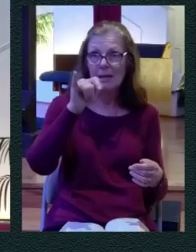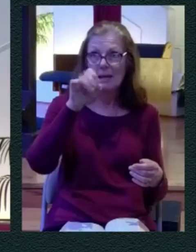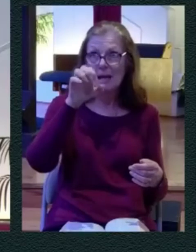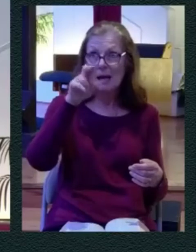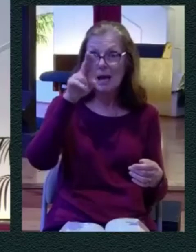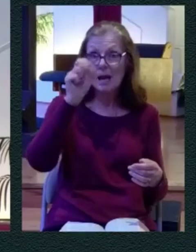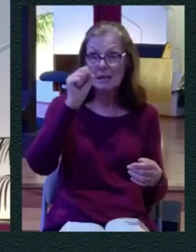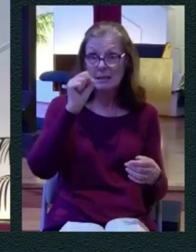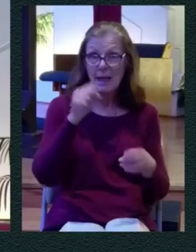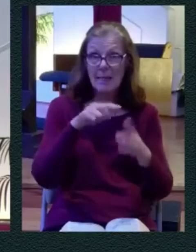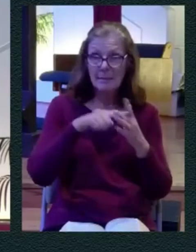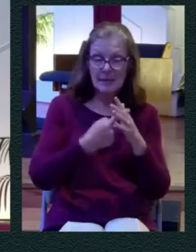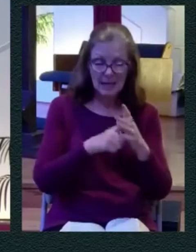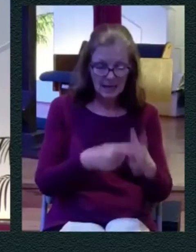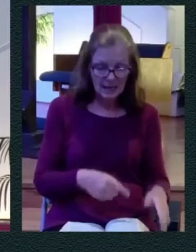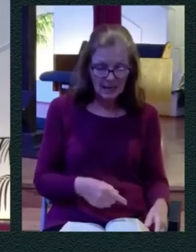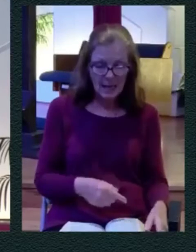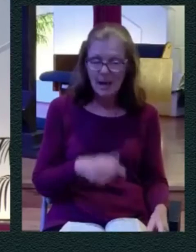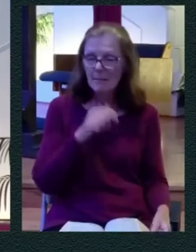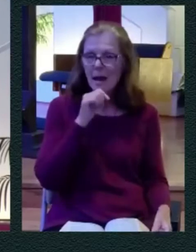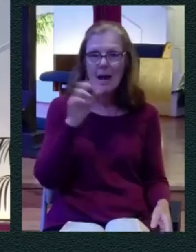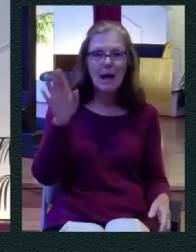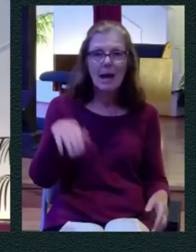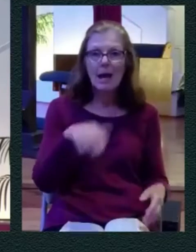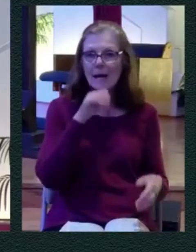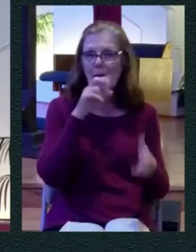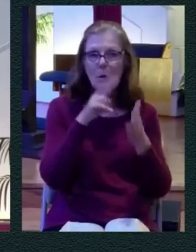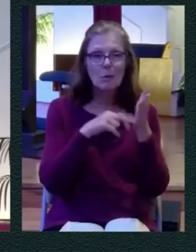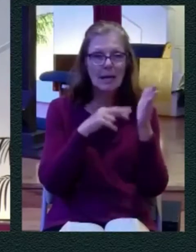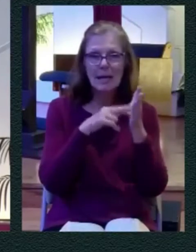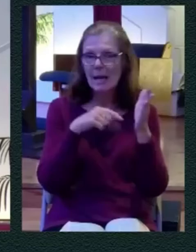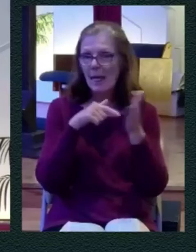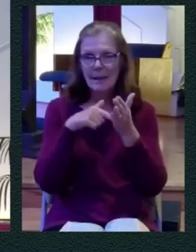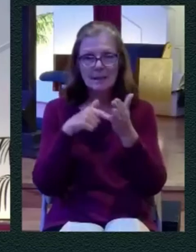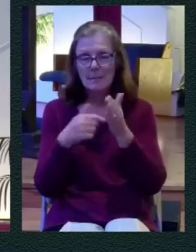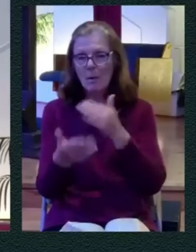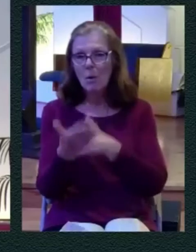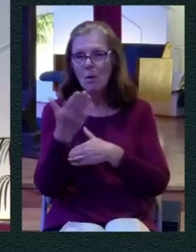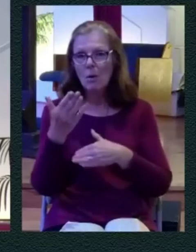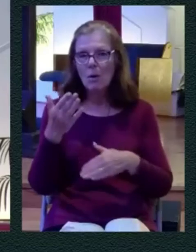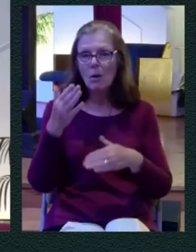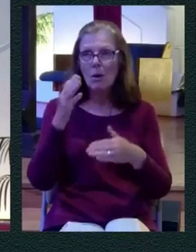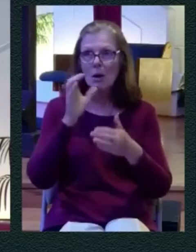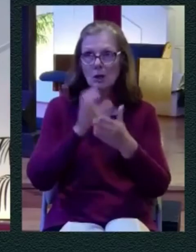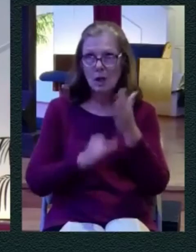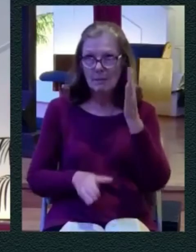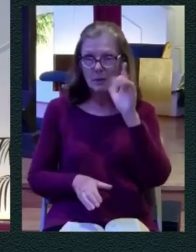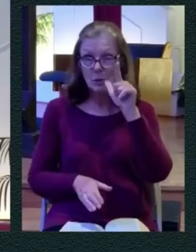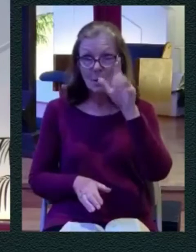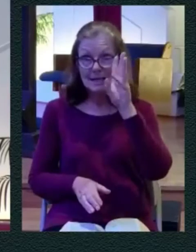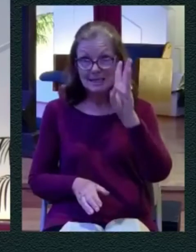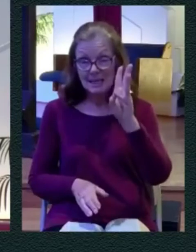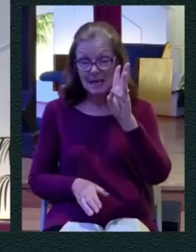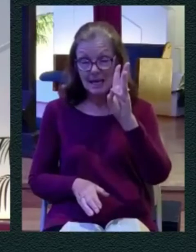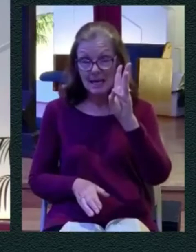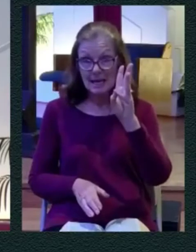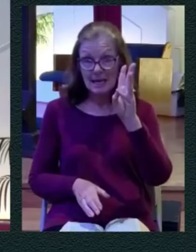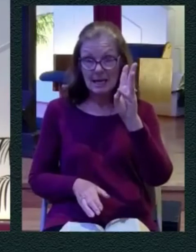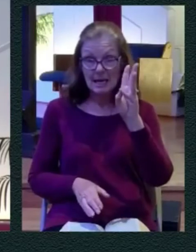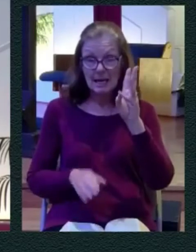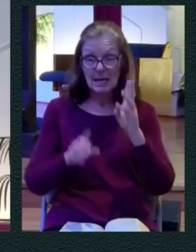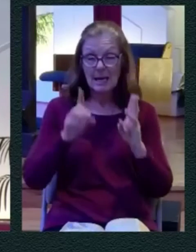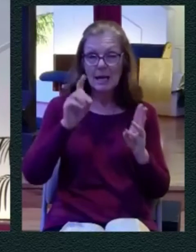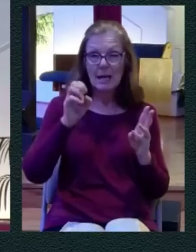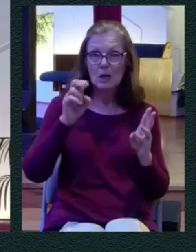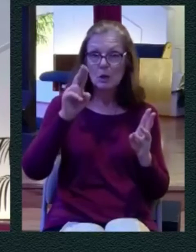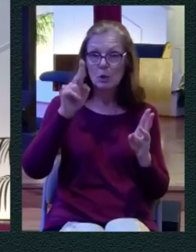I'm not going to read them this morning, but if you want to explore for yourself, Leviticus chapter 26, Deuteronomy chapter